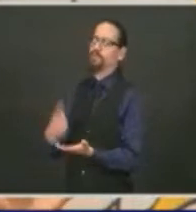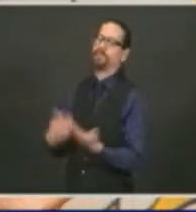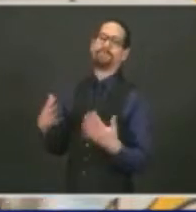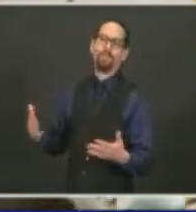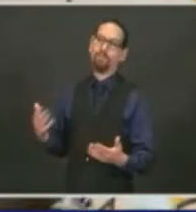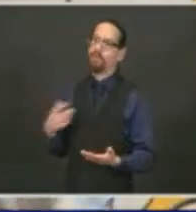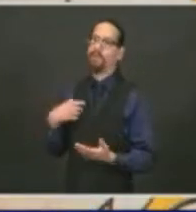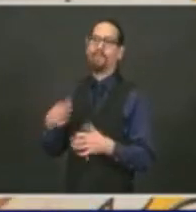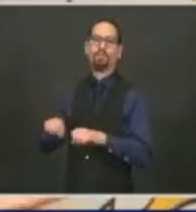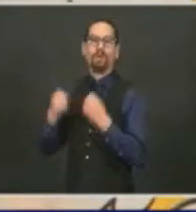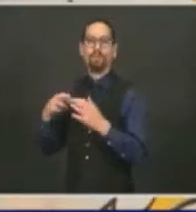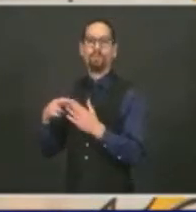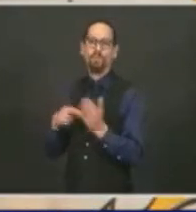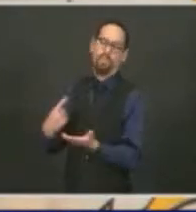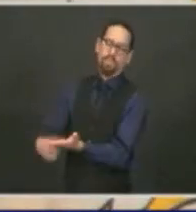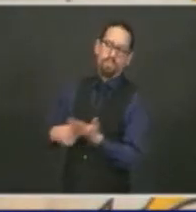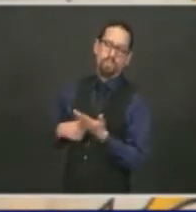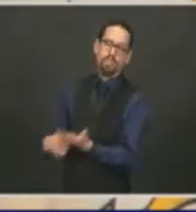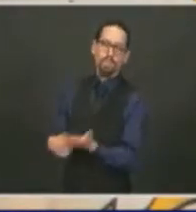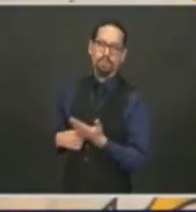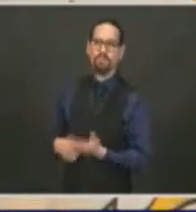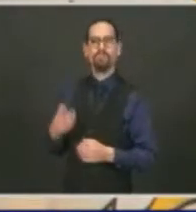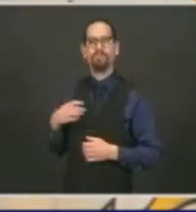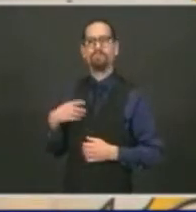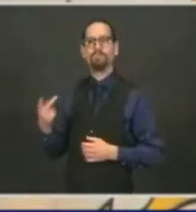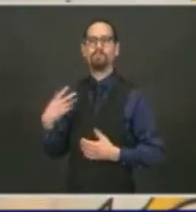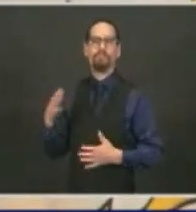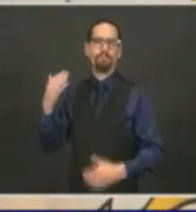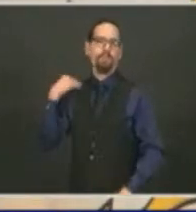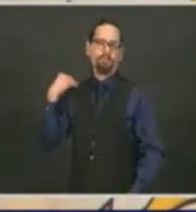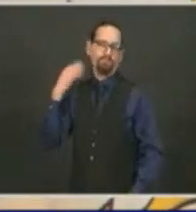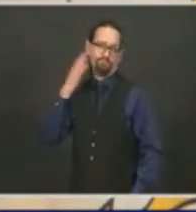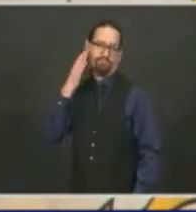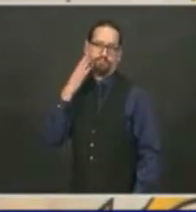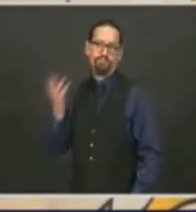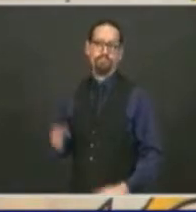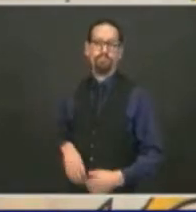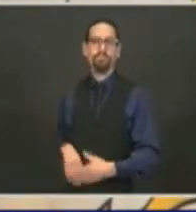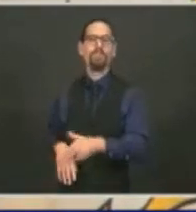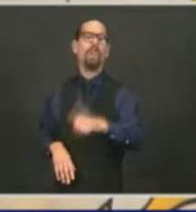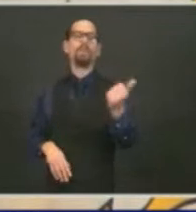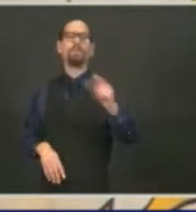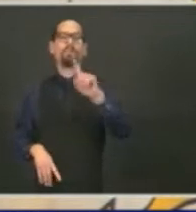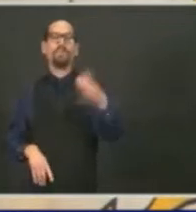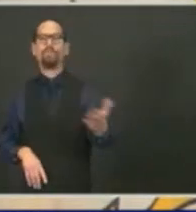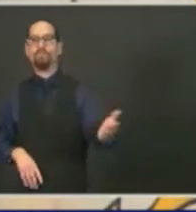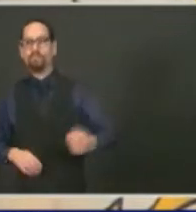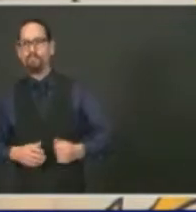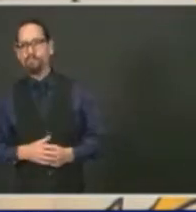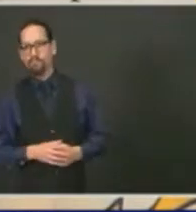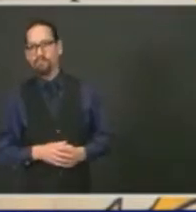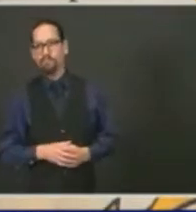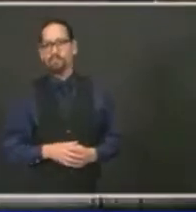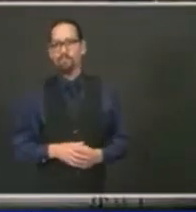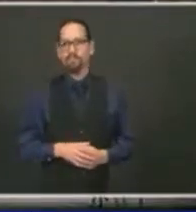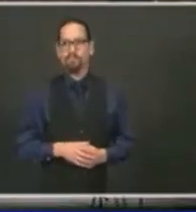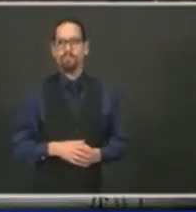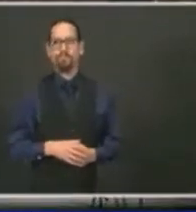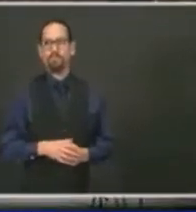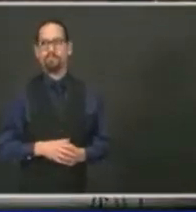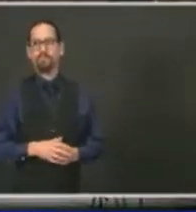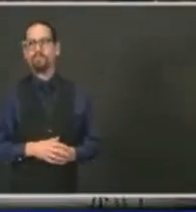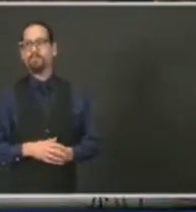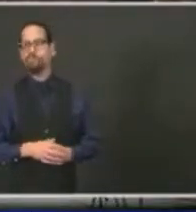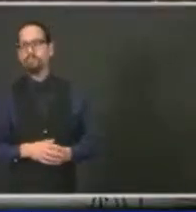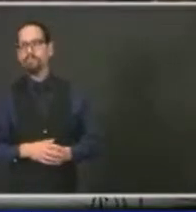rule that night, and he'd be happy to talk to you offline about that. Brian. Governor, on schools, last week you were pretty harsh again on the